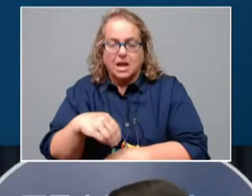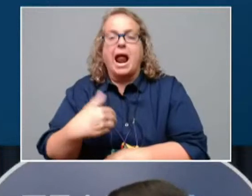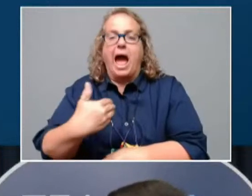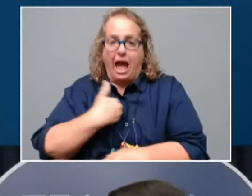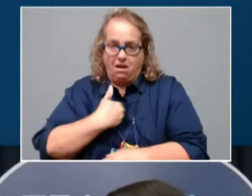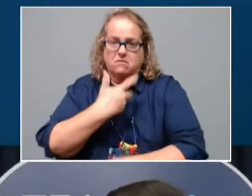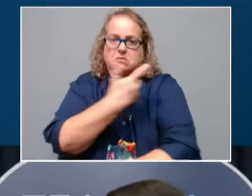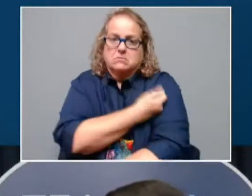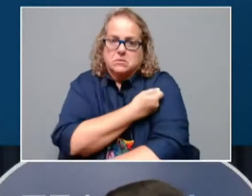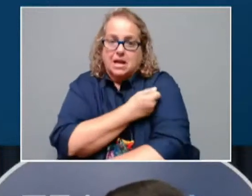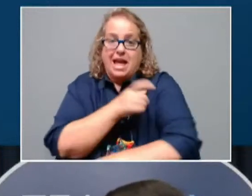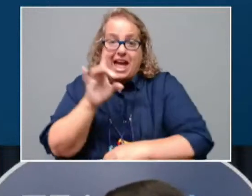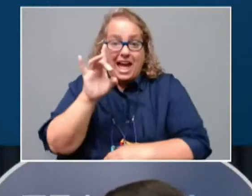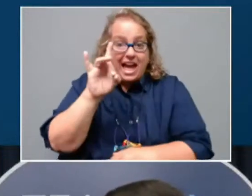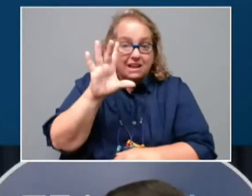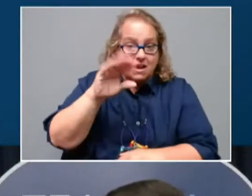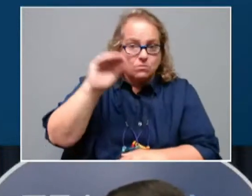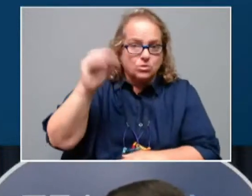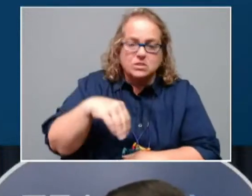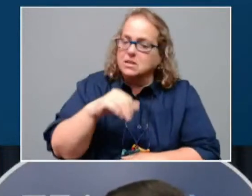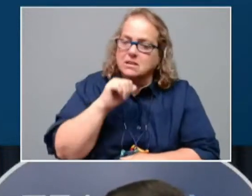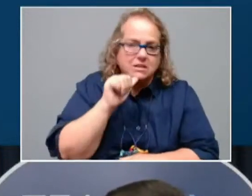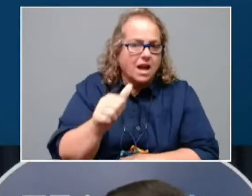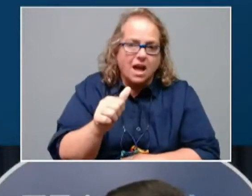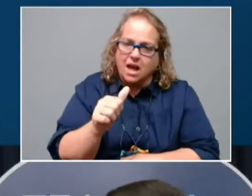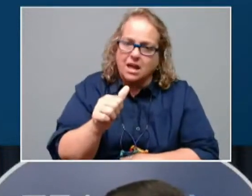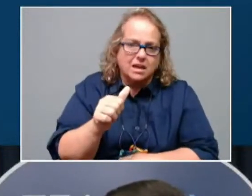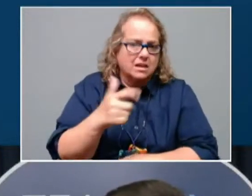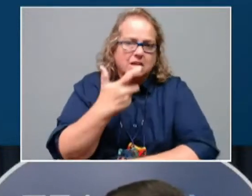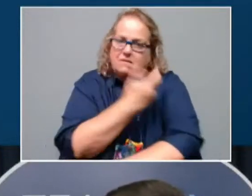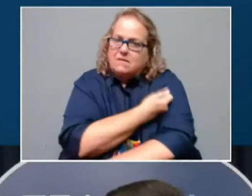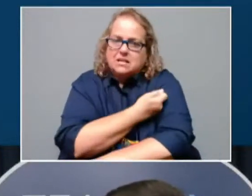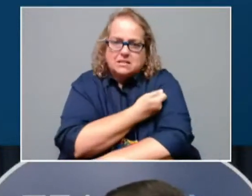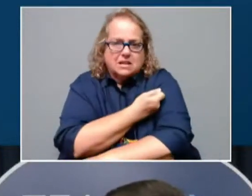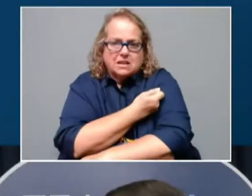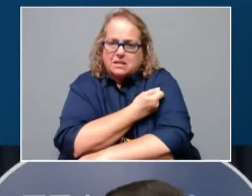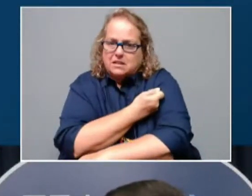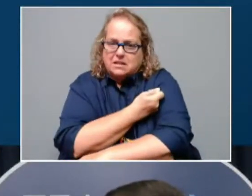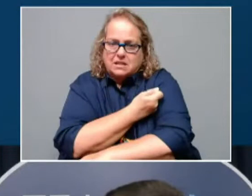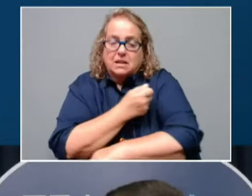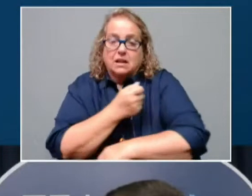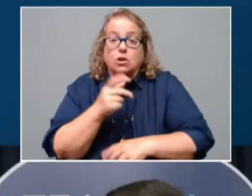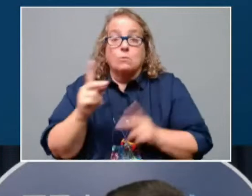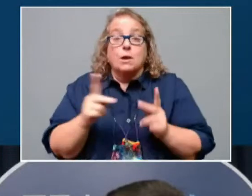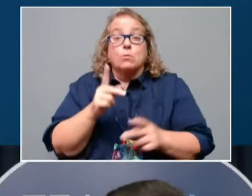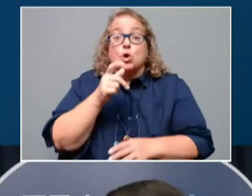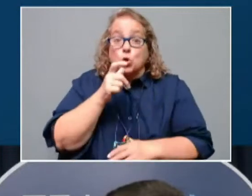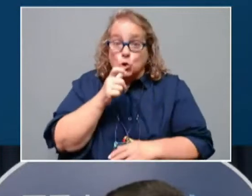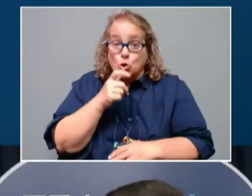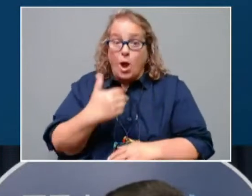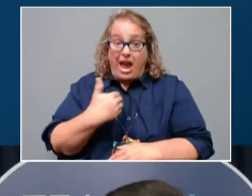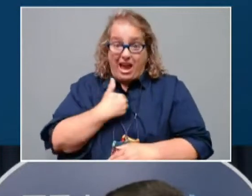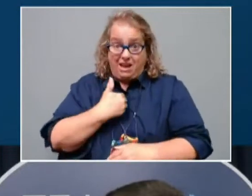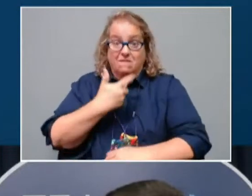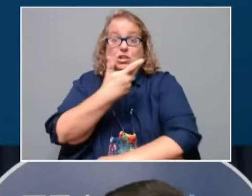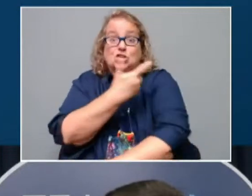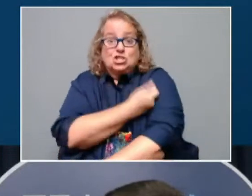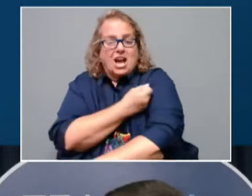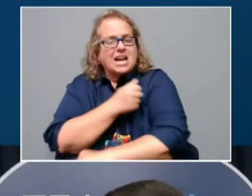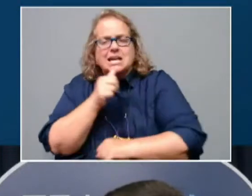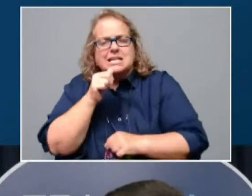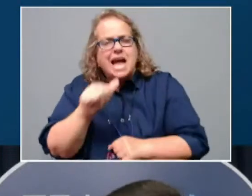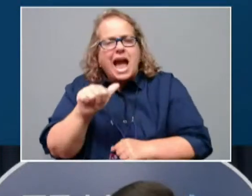not vaccinated. The vaccinated ones are not as sick as the unvaccinated ones. I believe our